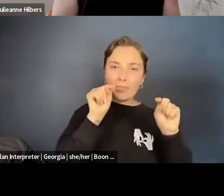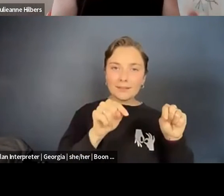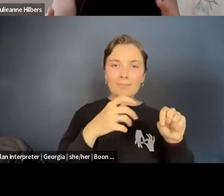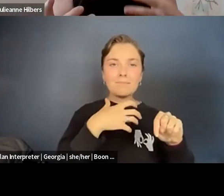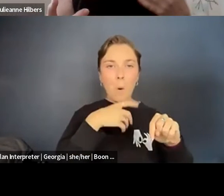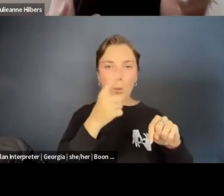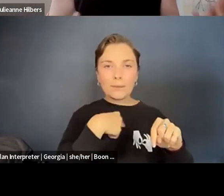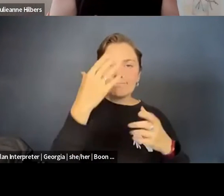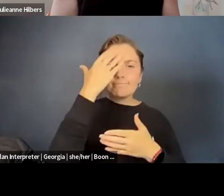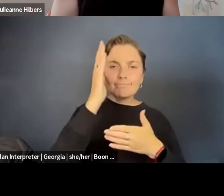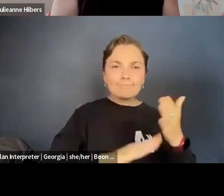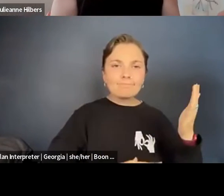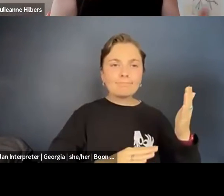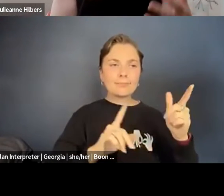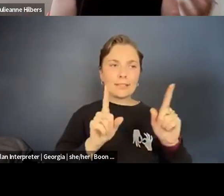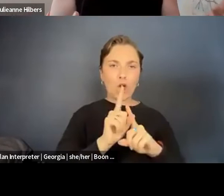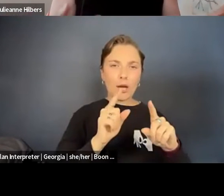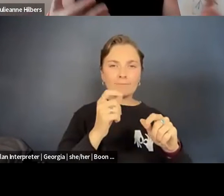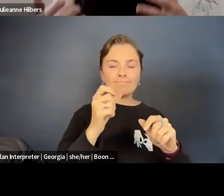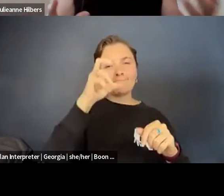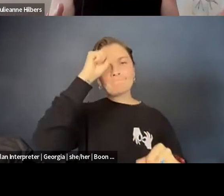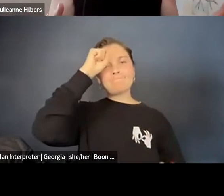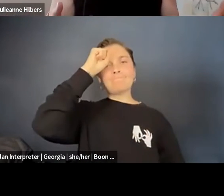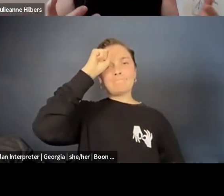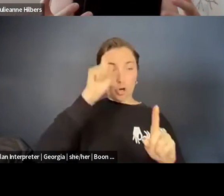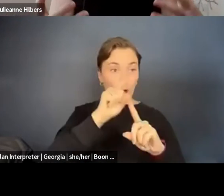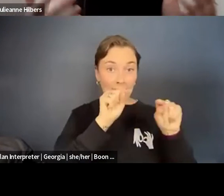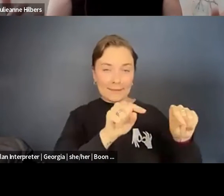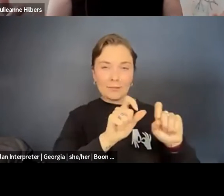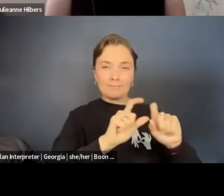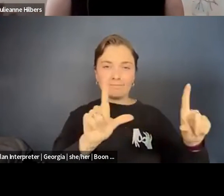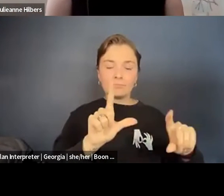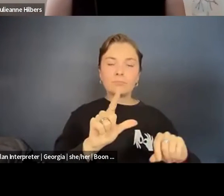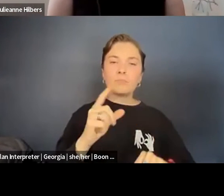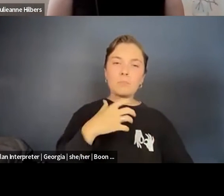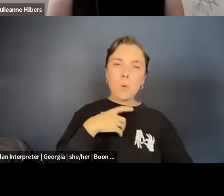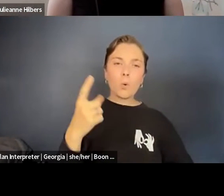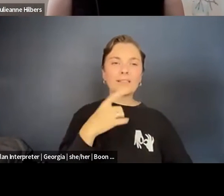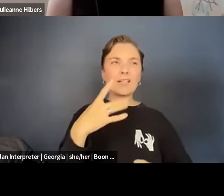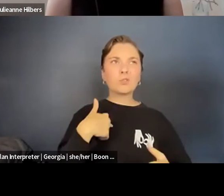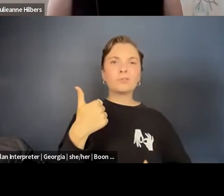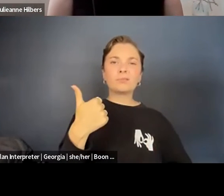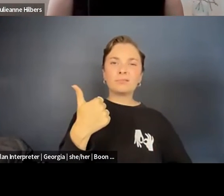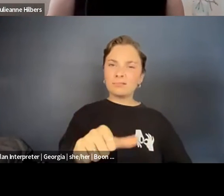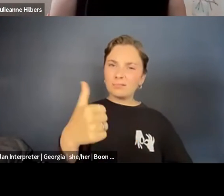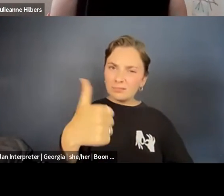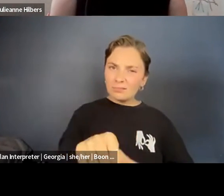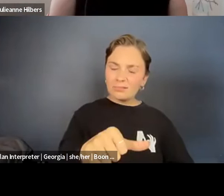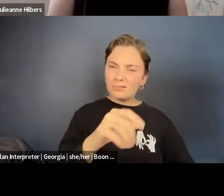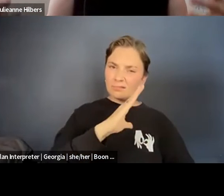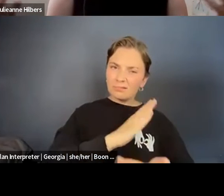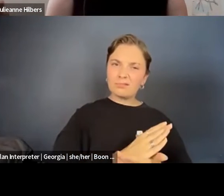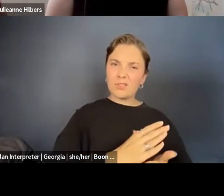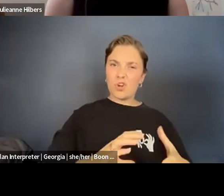we experiences like remembrance, the more and more we actually start to stand up and truly own